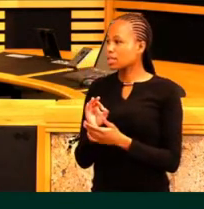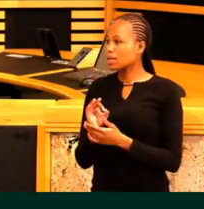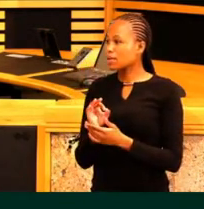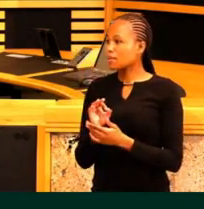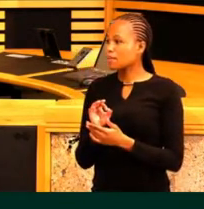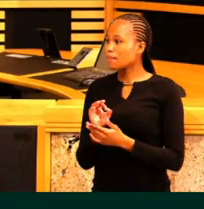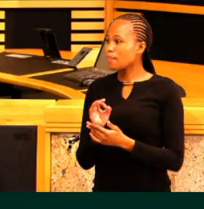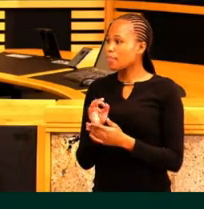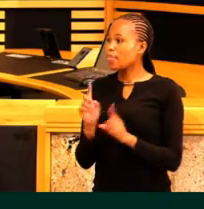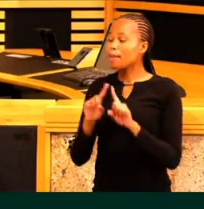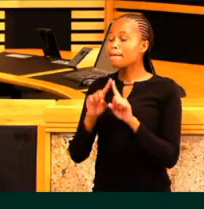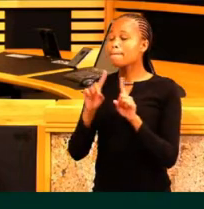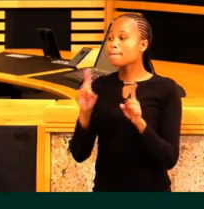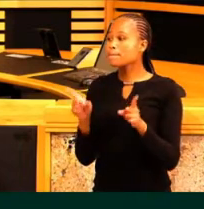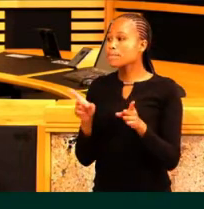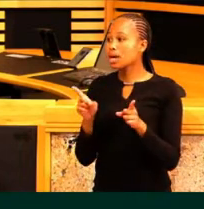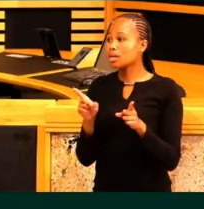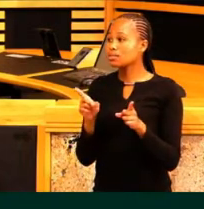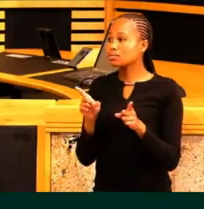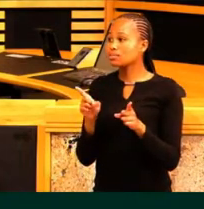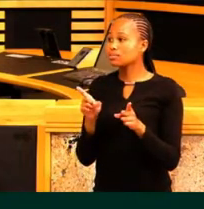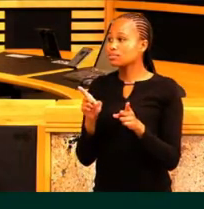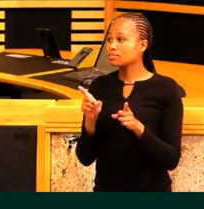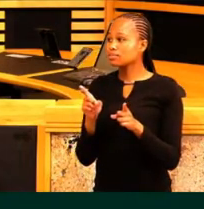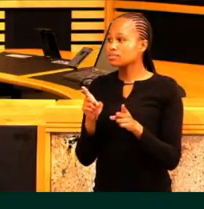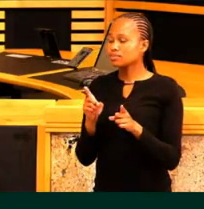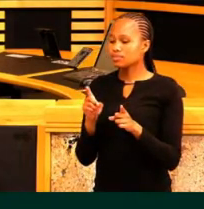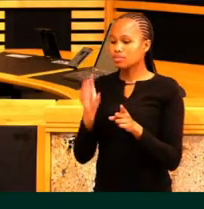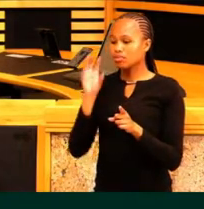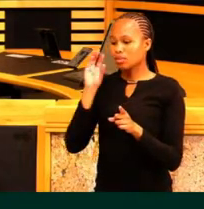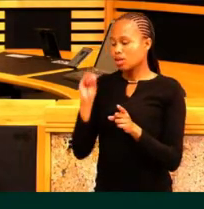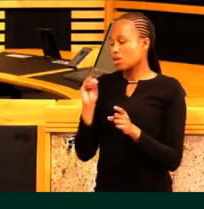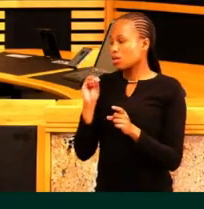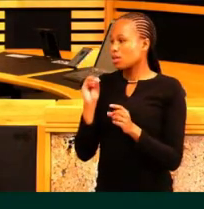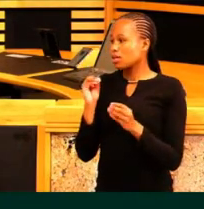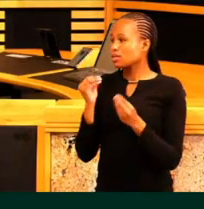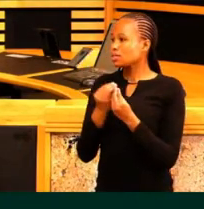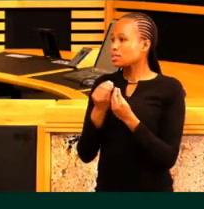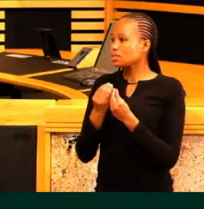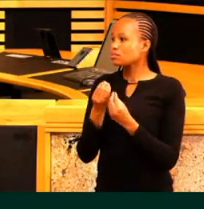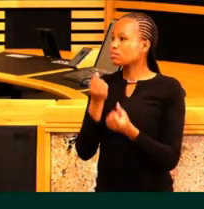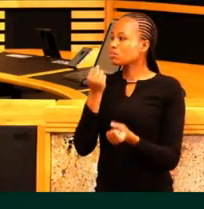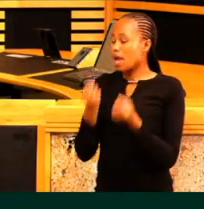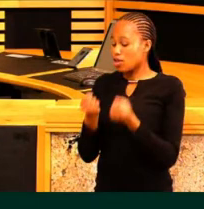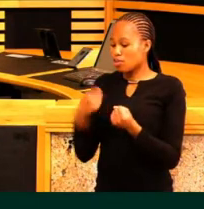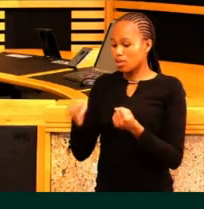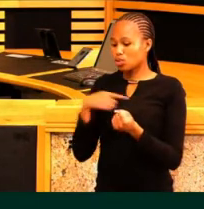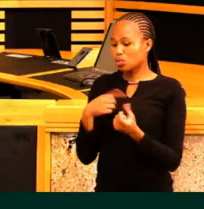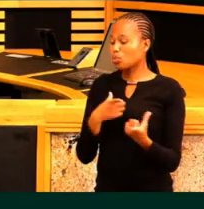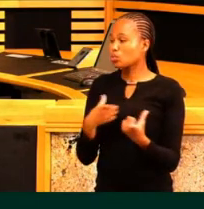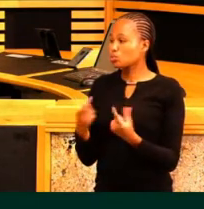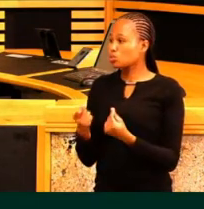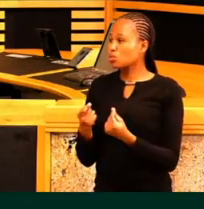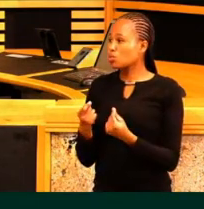arguing but there is a downward spiral Trend the argument we're putting the slight dropping are